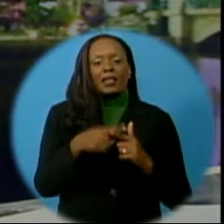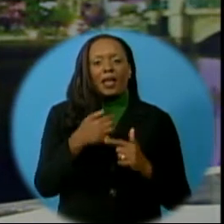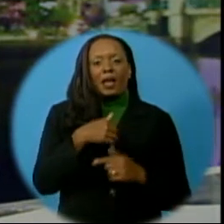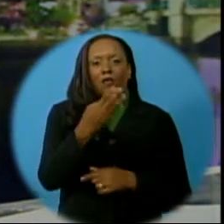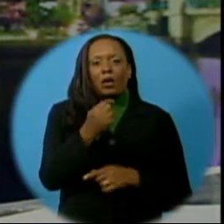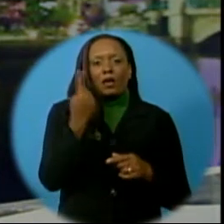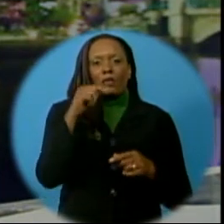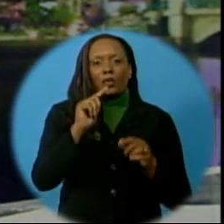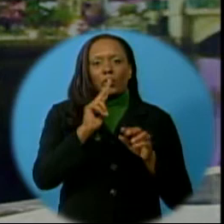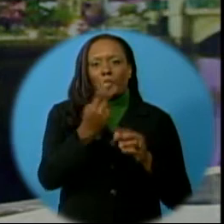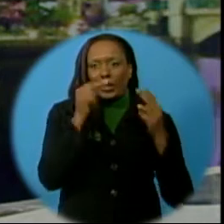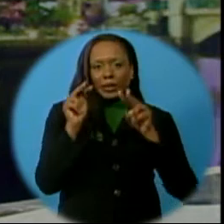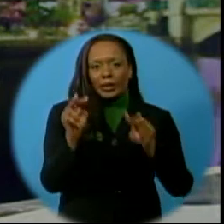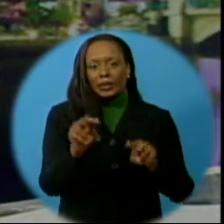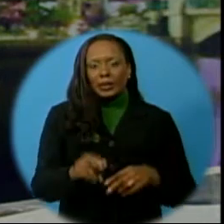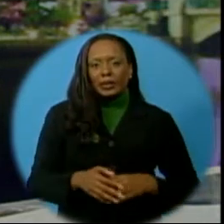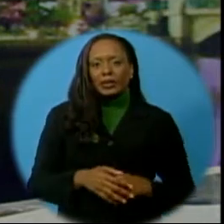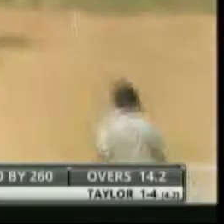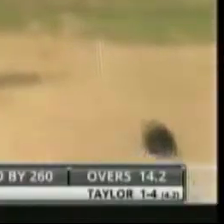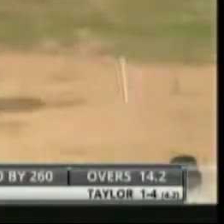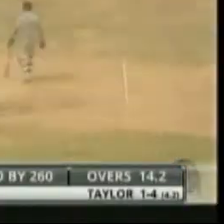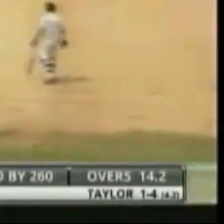for 2. Take a look.